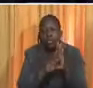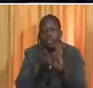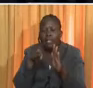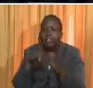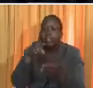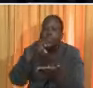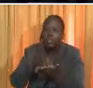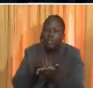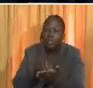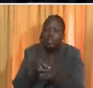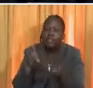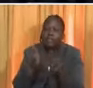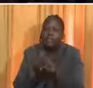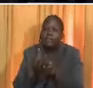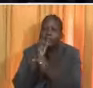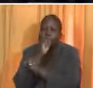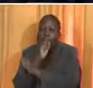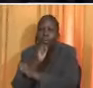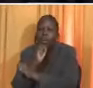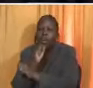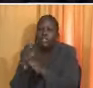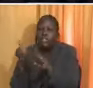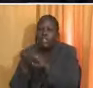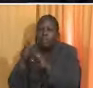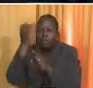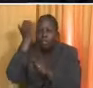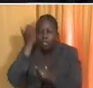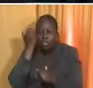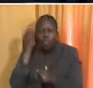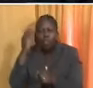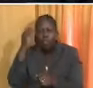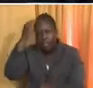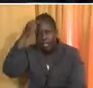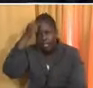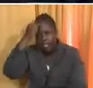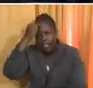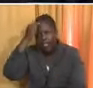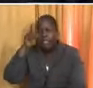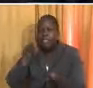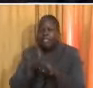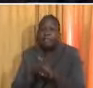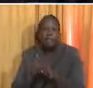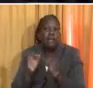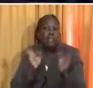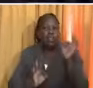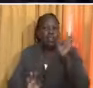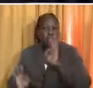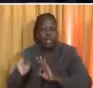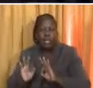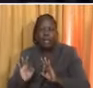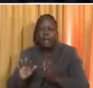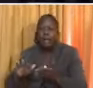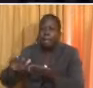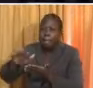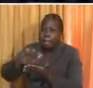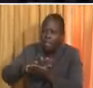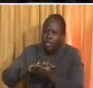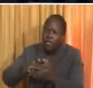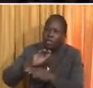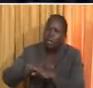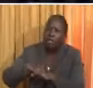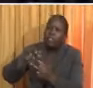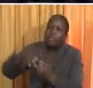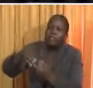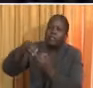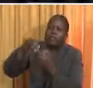situation the Supreme Court of India was addressing in Kesavananda is unique to India based on the specific provisions